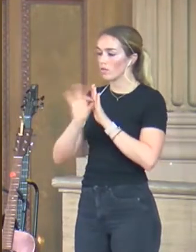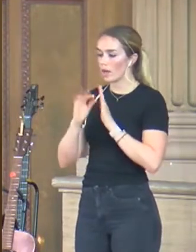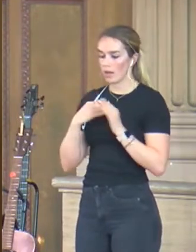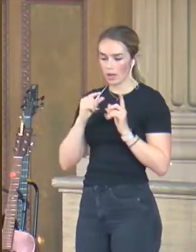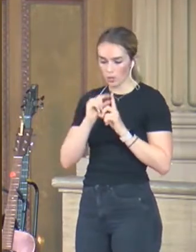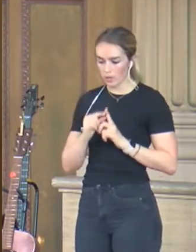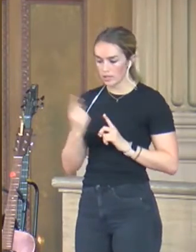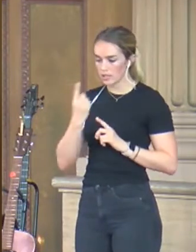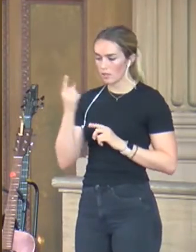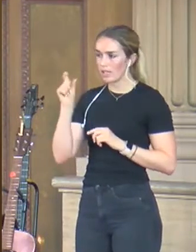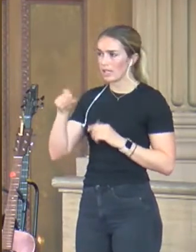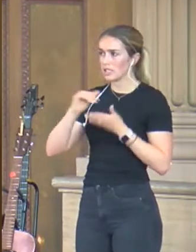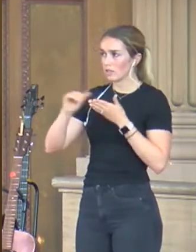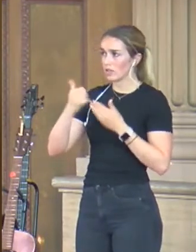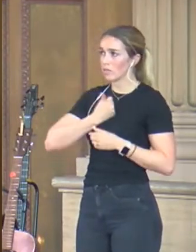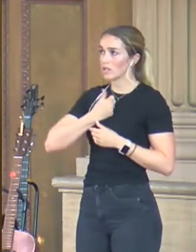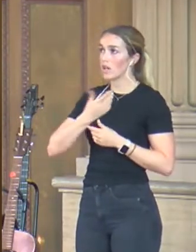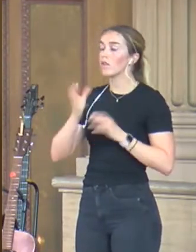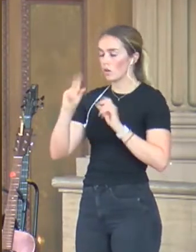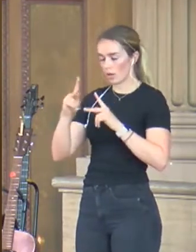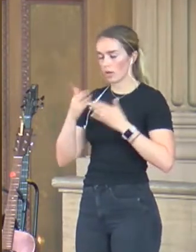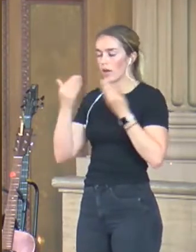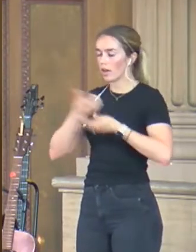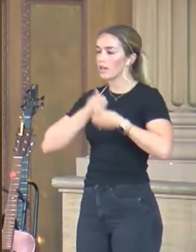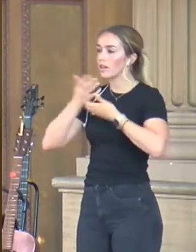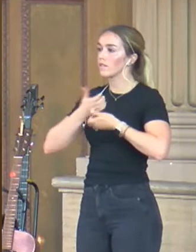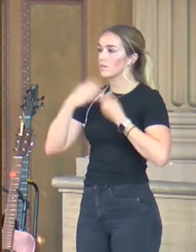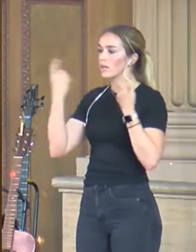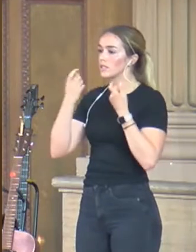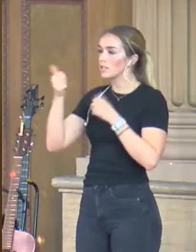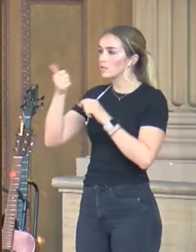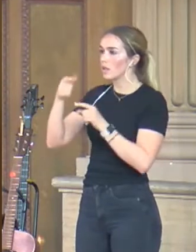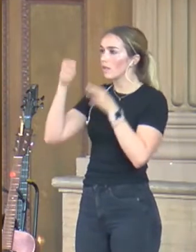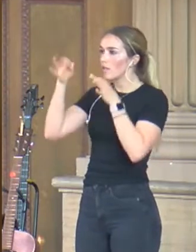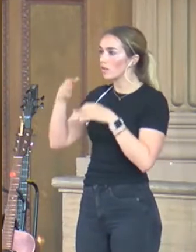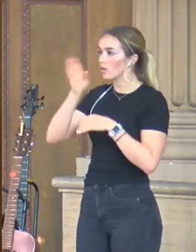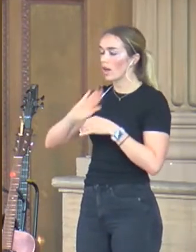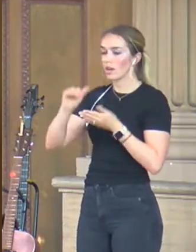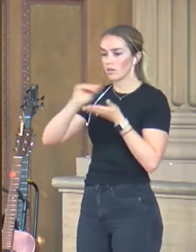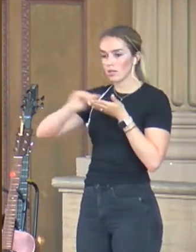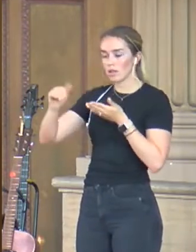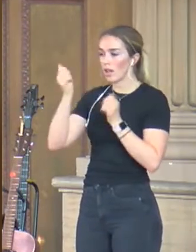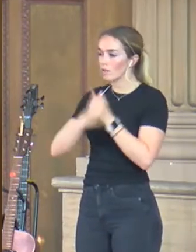words, there's something that he needs to forgive, you confess your sins, and he's a faithful God who abundantly pardons.